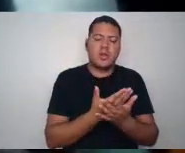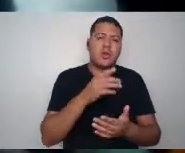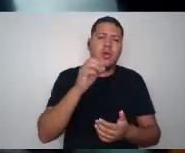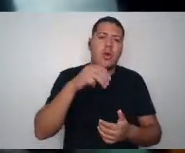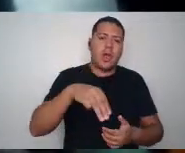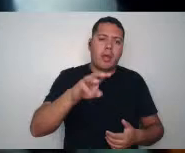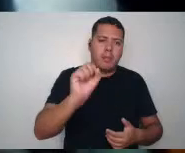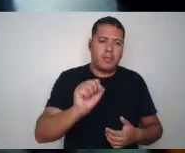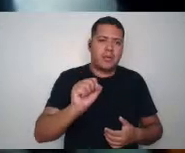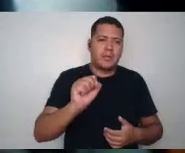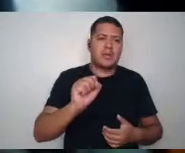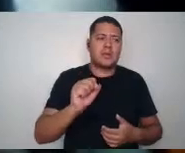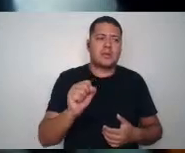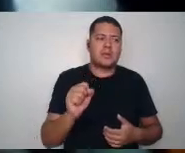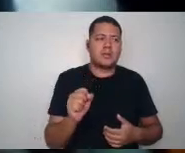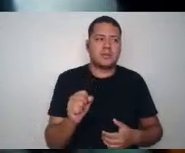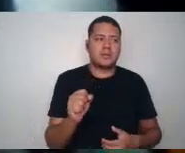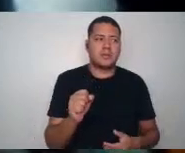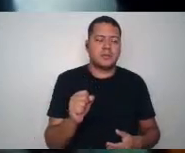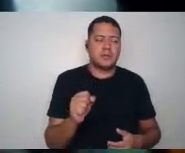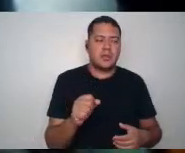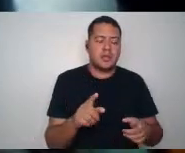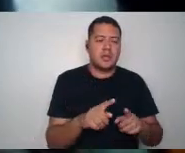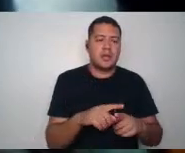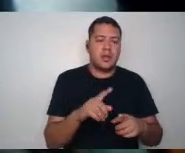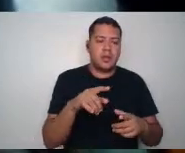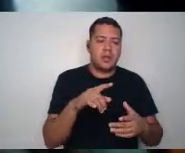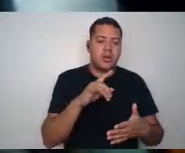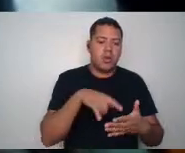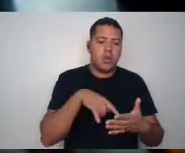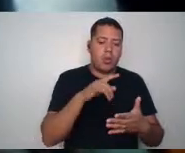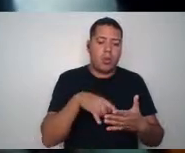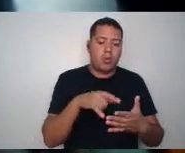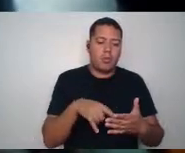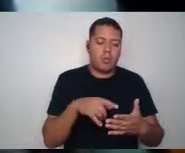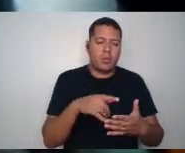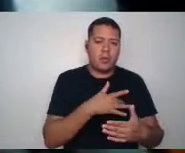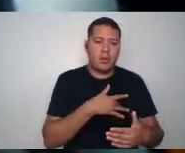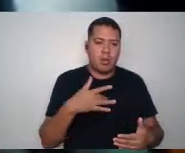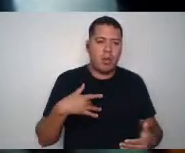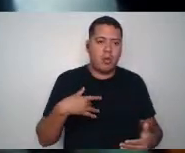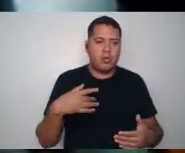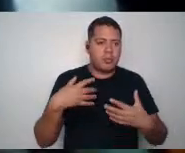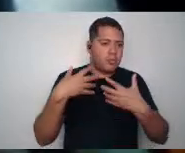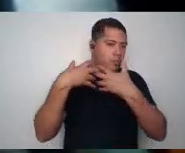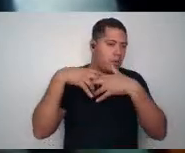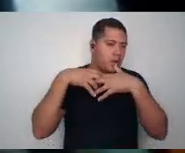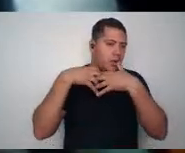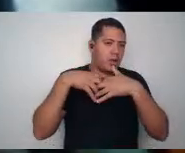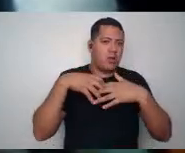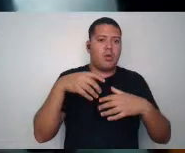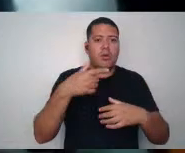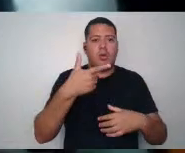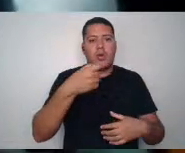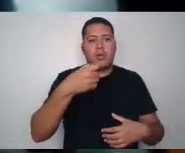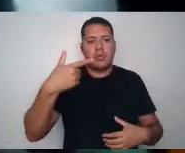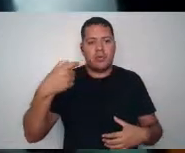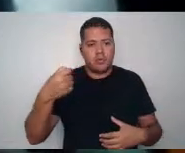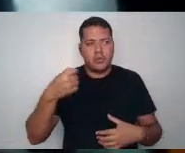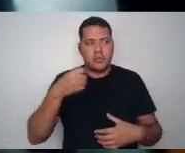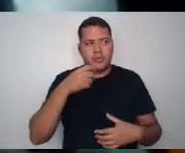feelings, a lot of research about mental health in